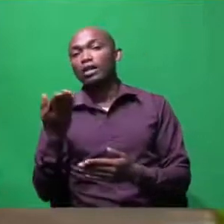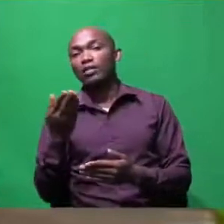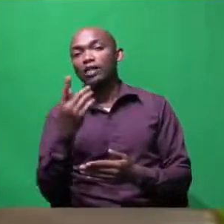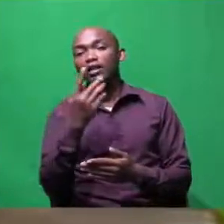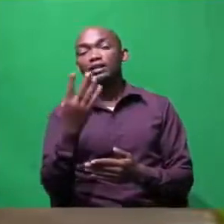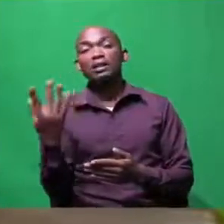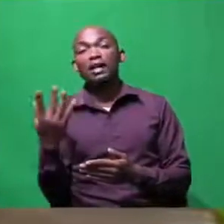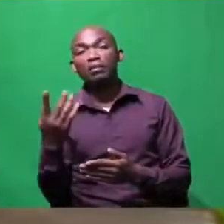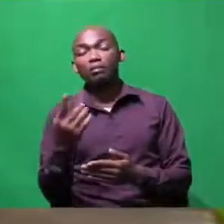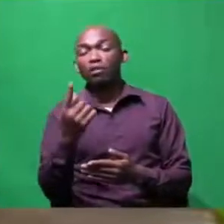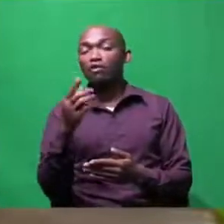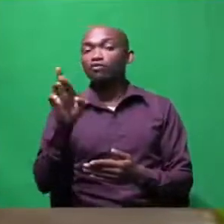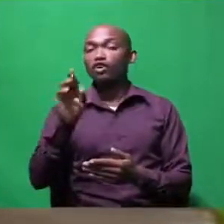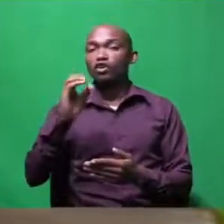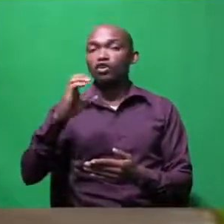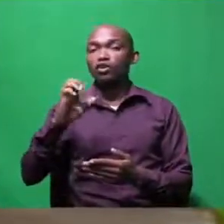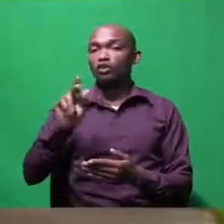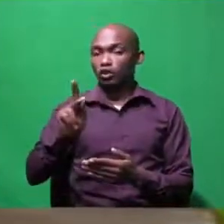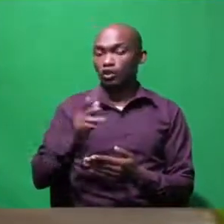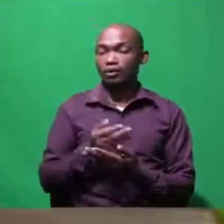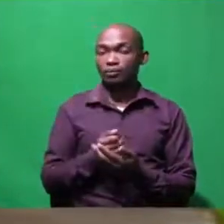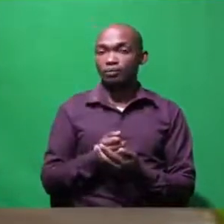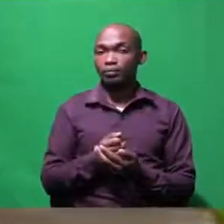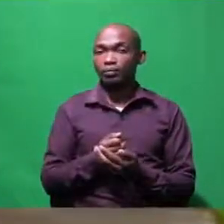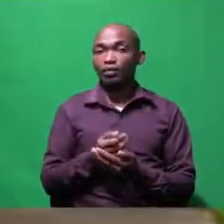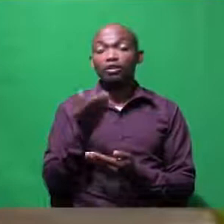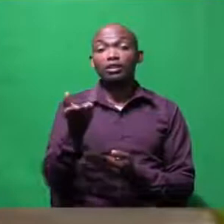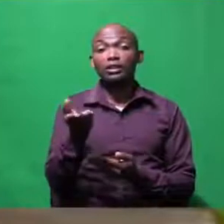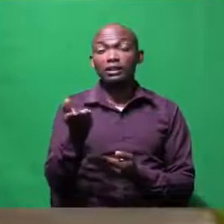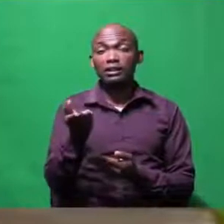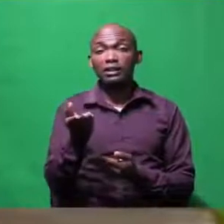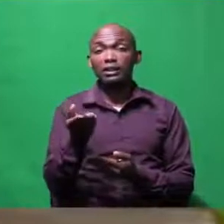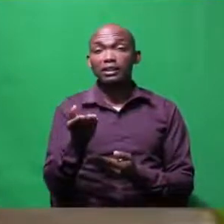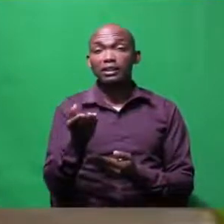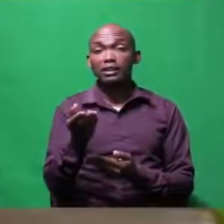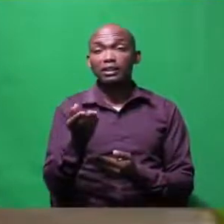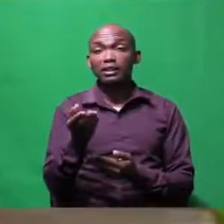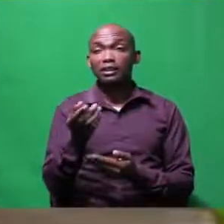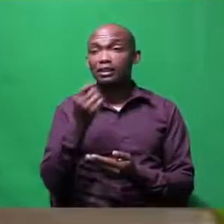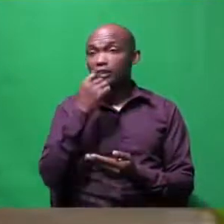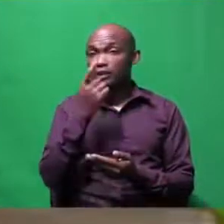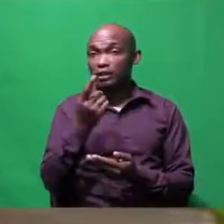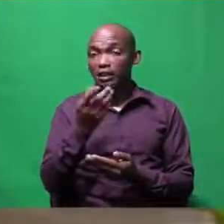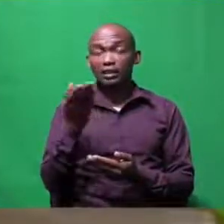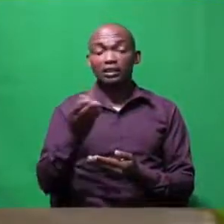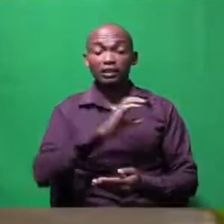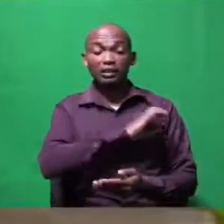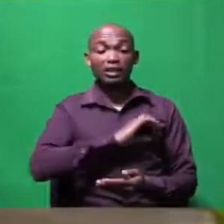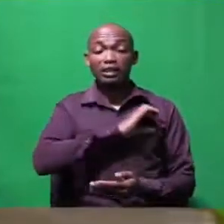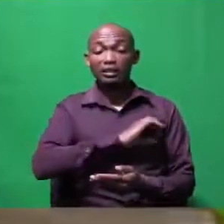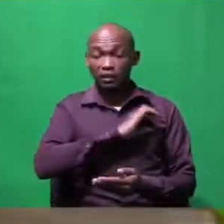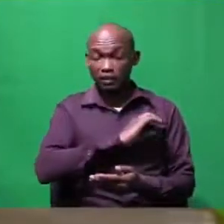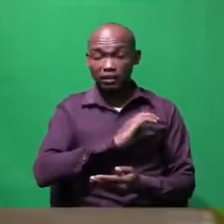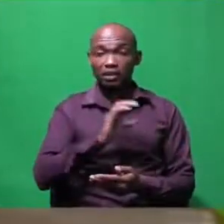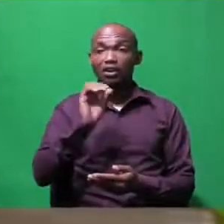So this we can say is a rock which is this you can say is a characteristic